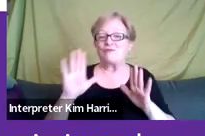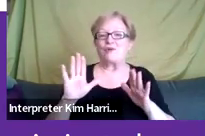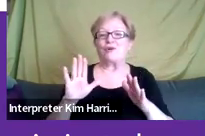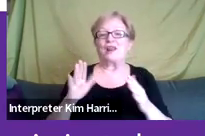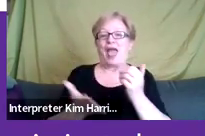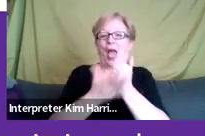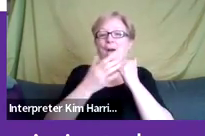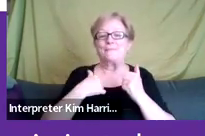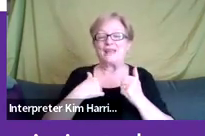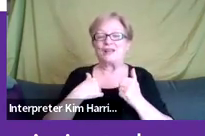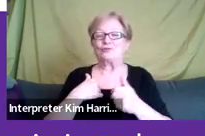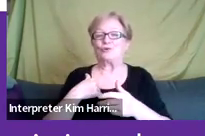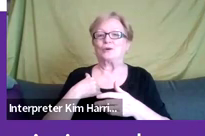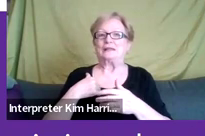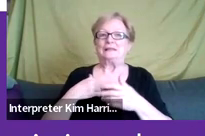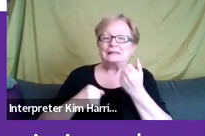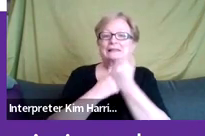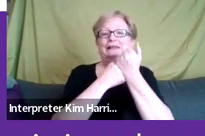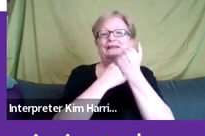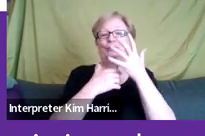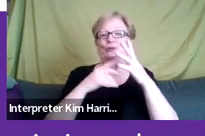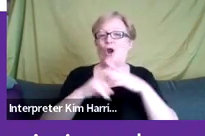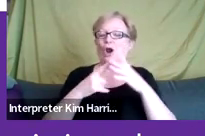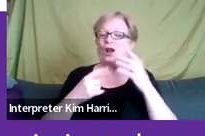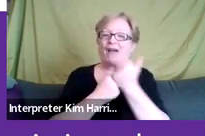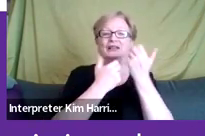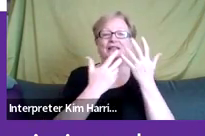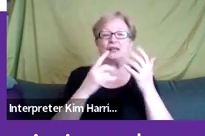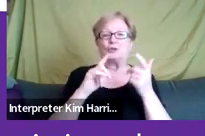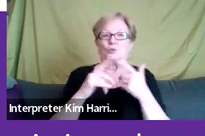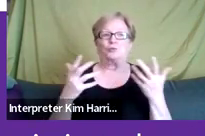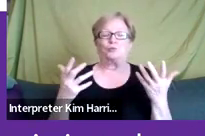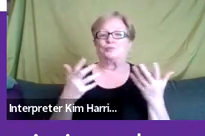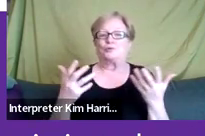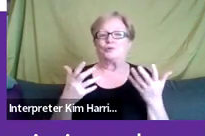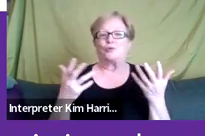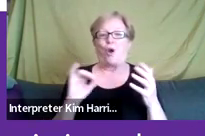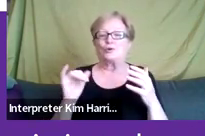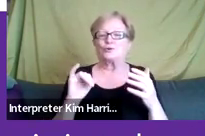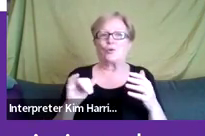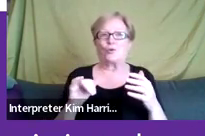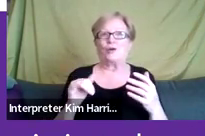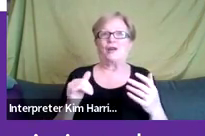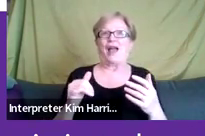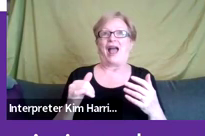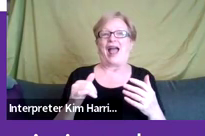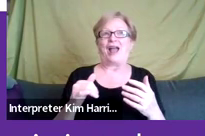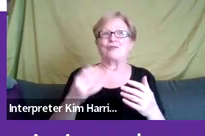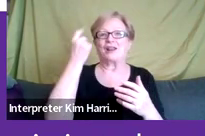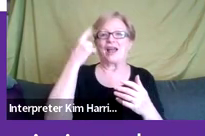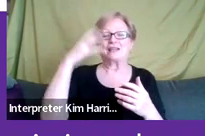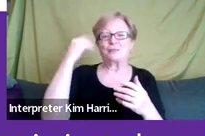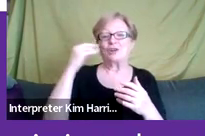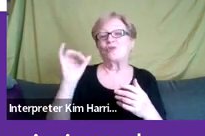in my disability advocacy. Also, another thing that I experienced was when I got married